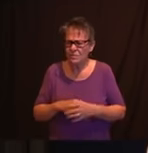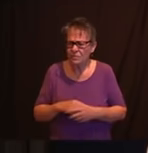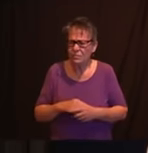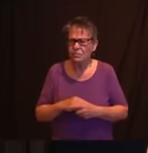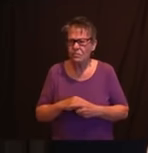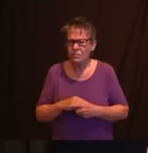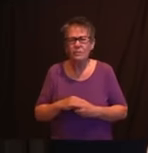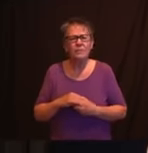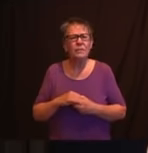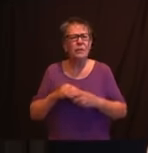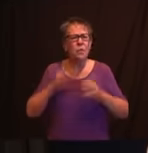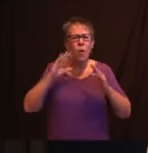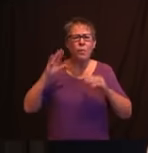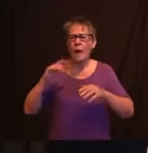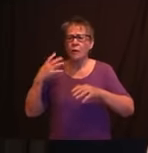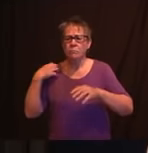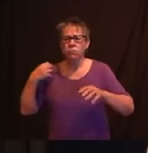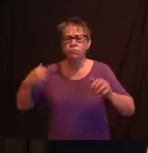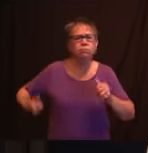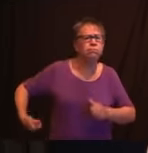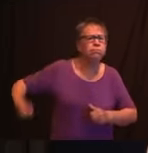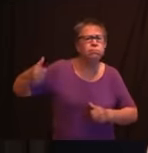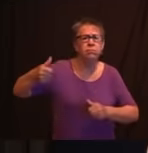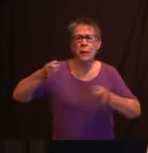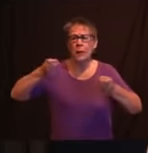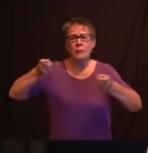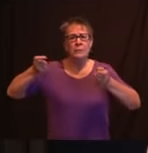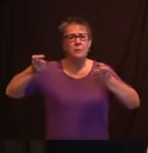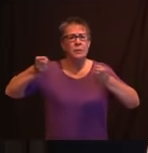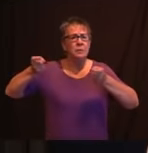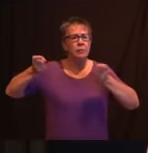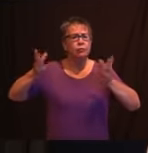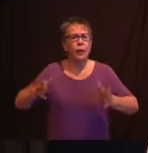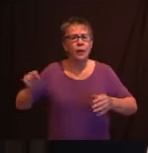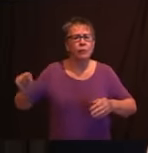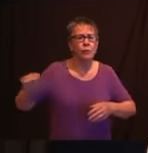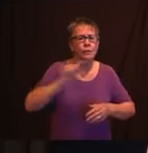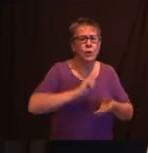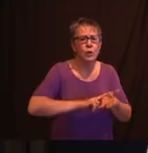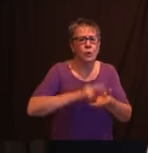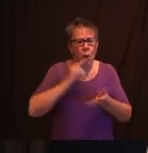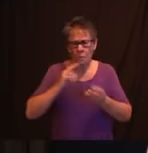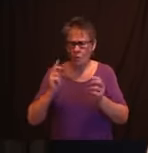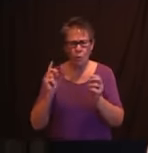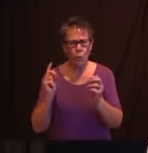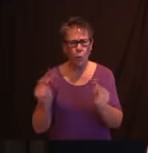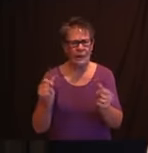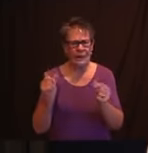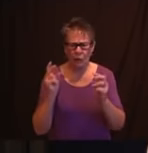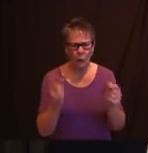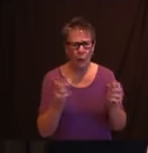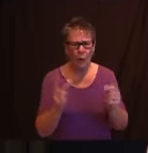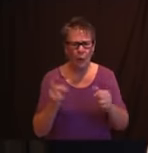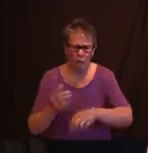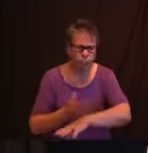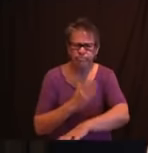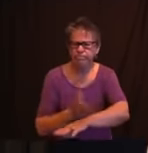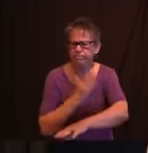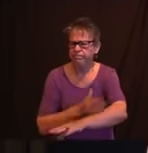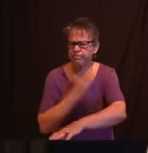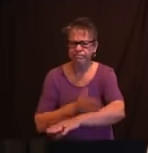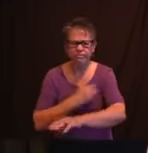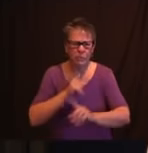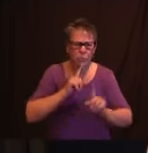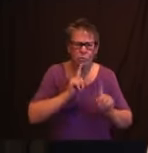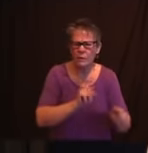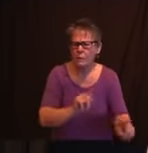nursing home residents and their caregivers need your help. You have stepped forward to help us, and we need you to continue and help us all the way